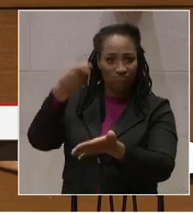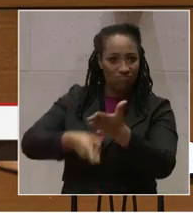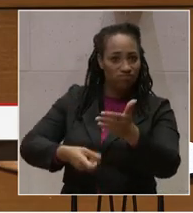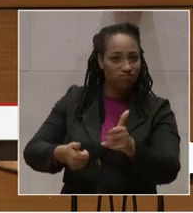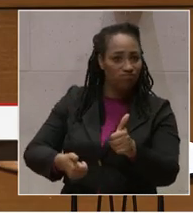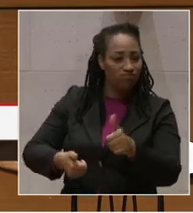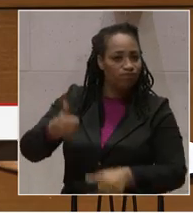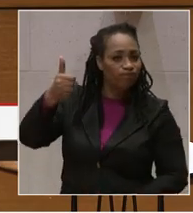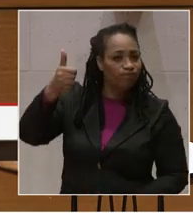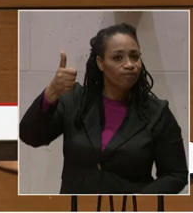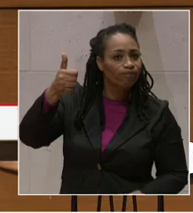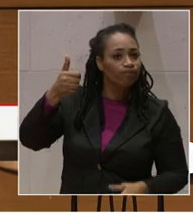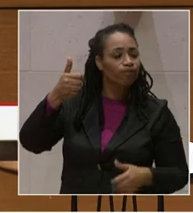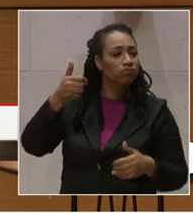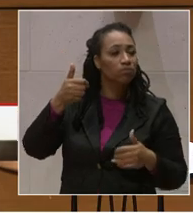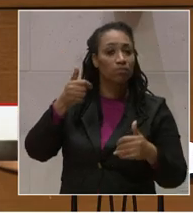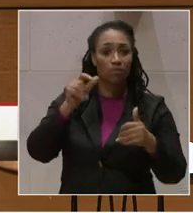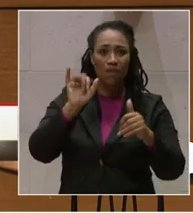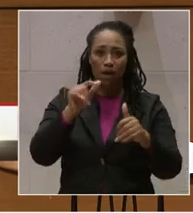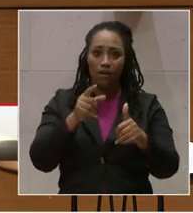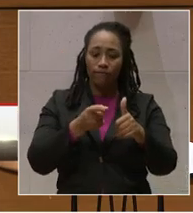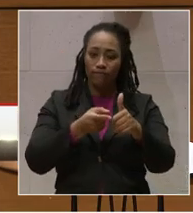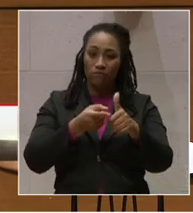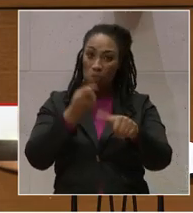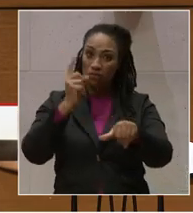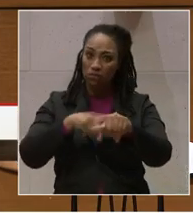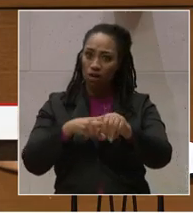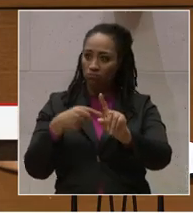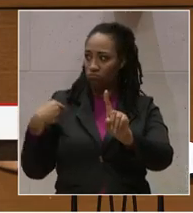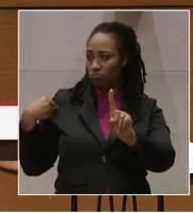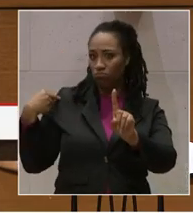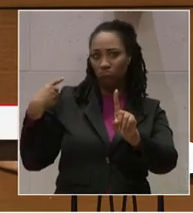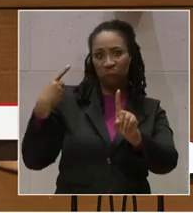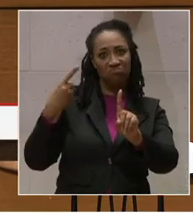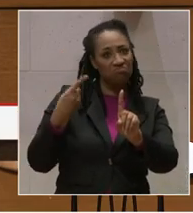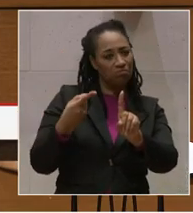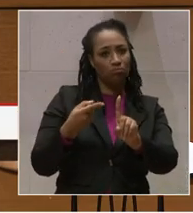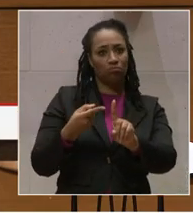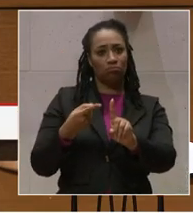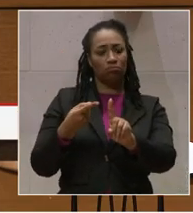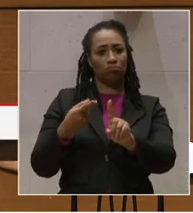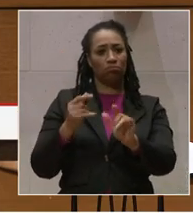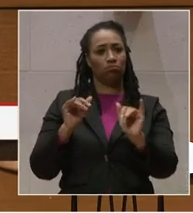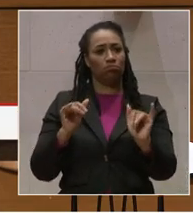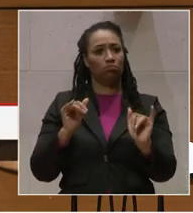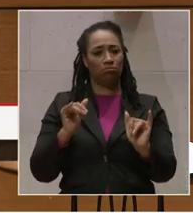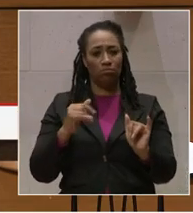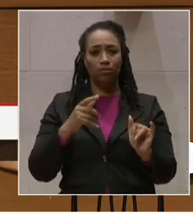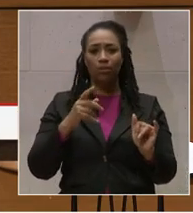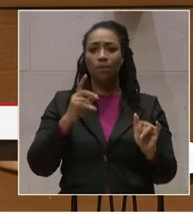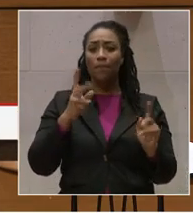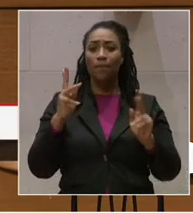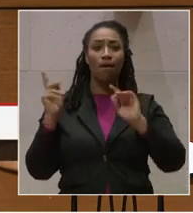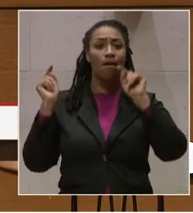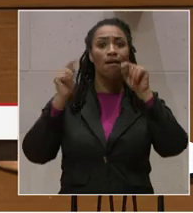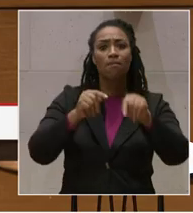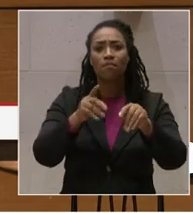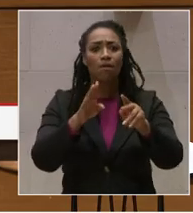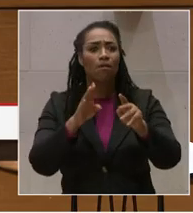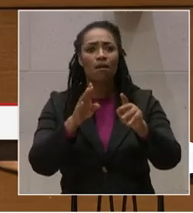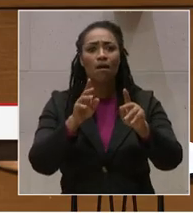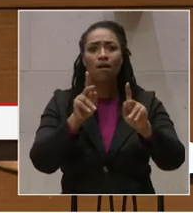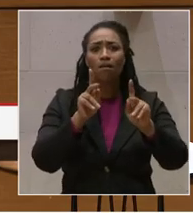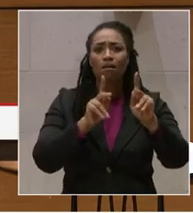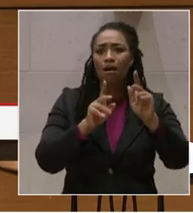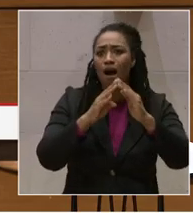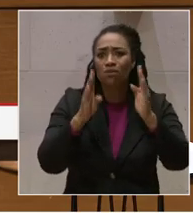the super wealthy, were feeling a housing crunch. Most people in rural America did not feel what they felt